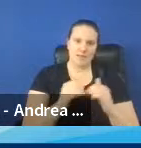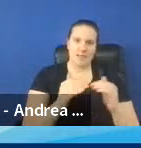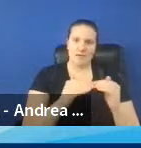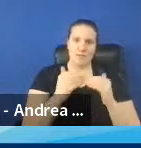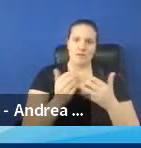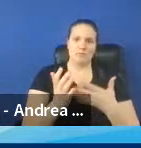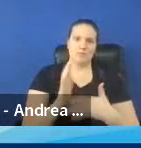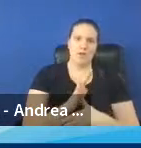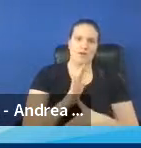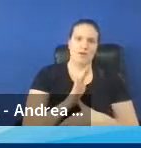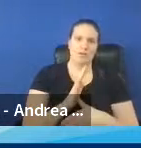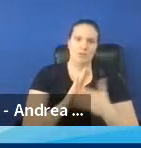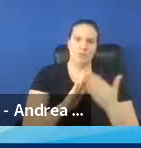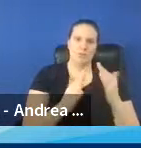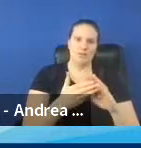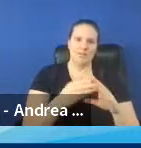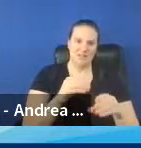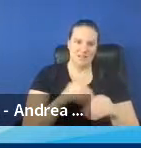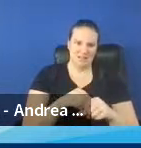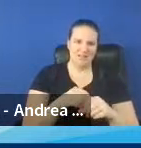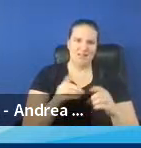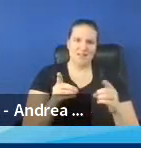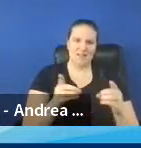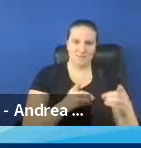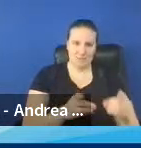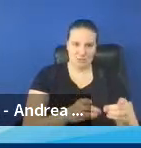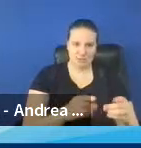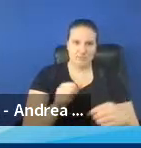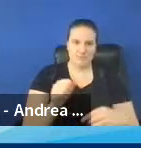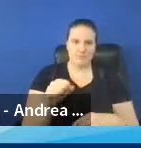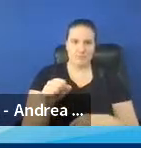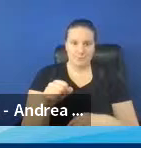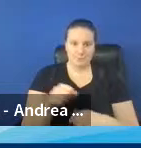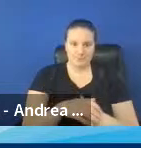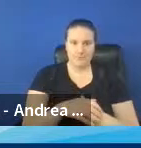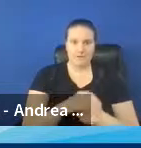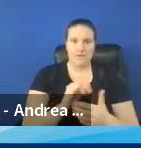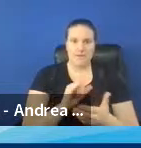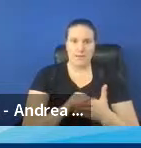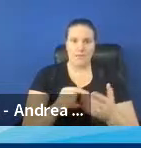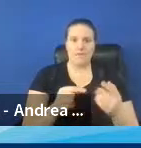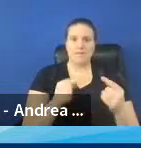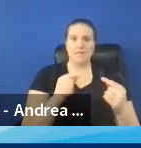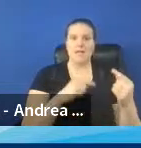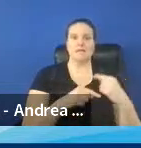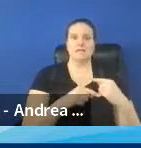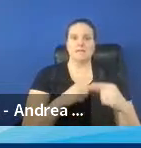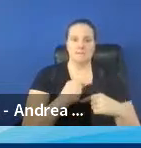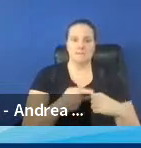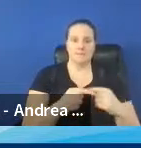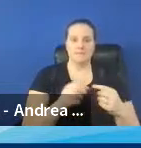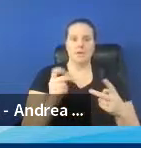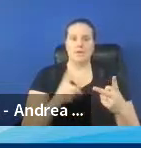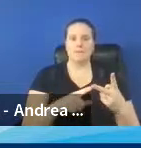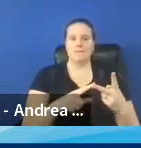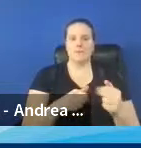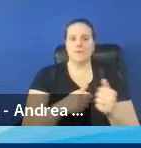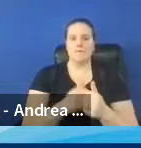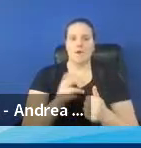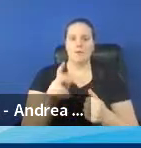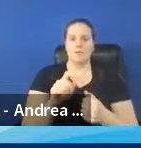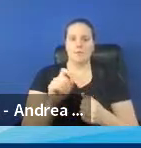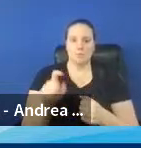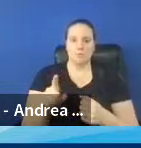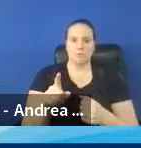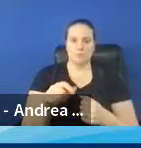priority communities in our definition, yes, that's coming next as well. Right. Okay. So follow-up question then,